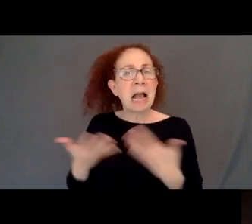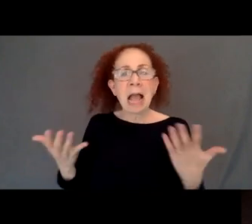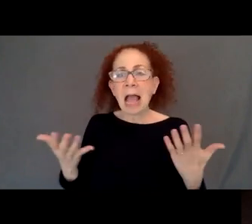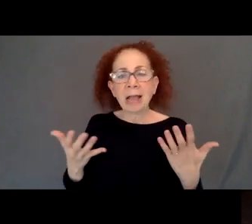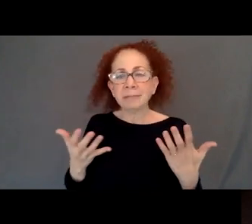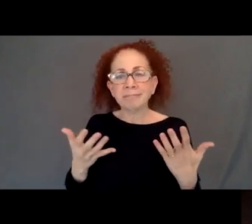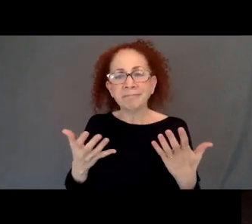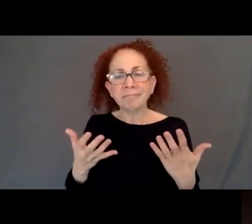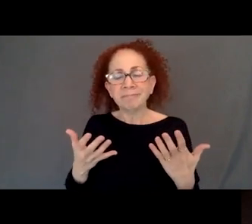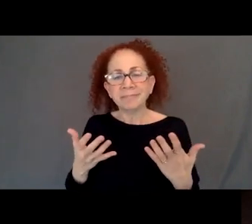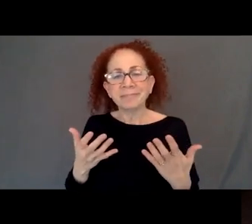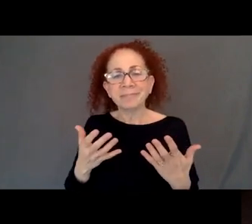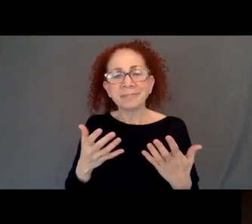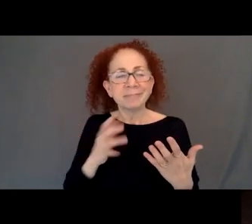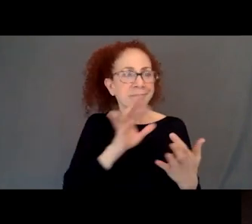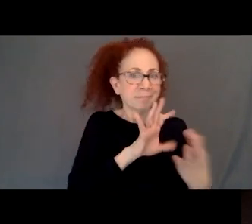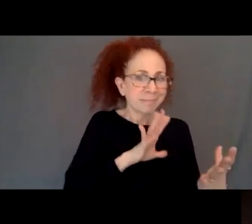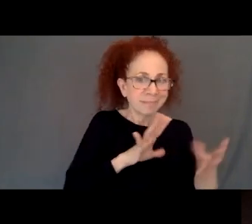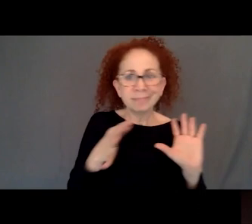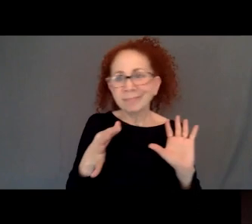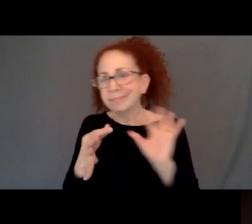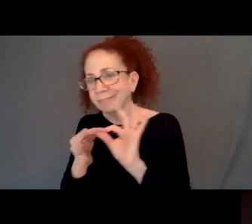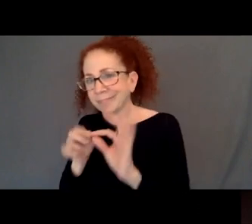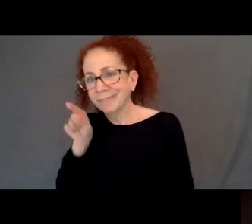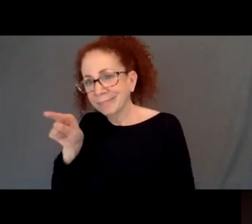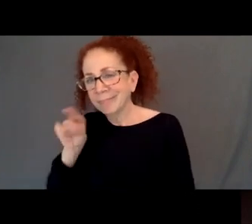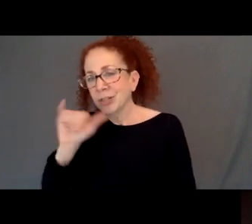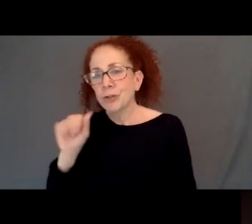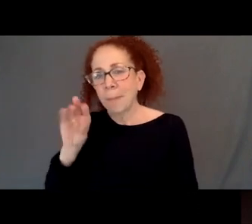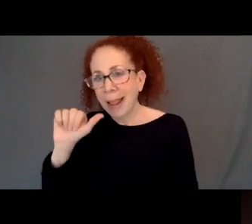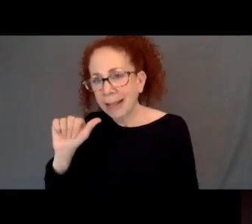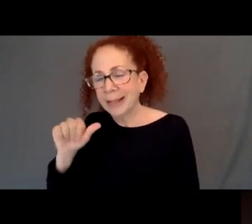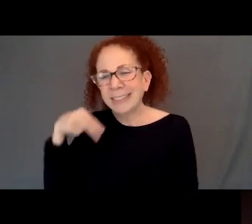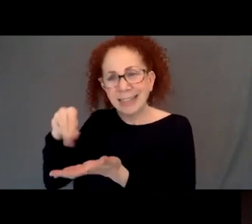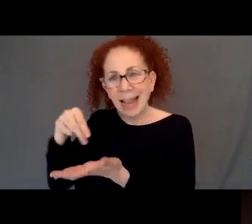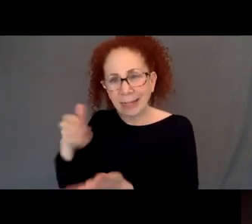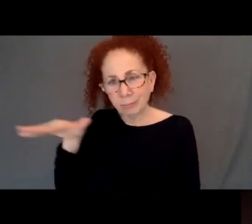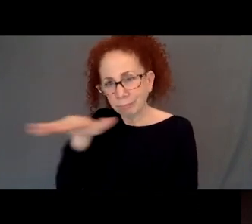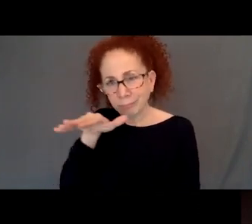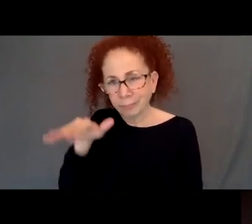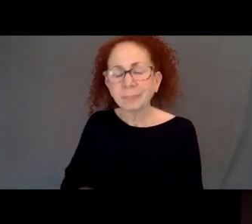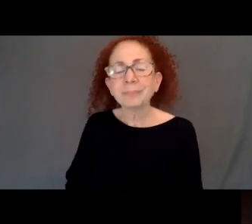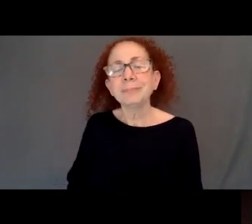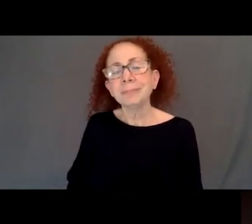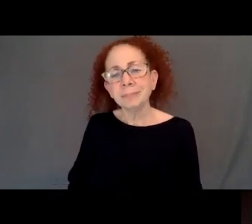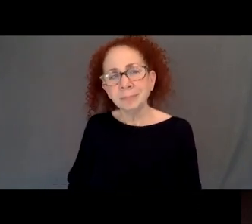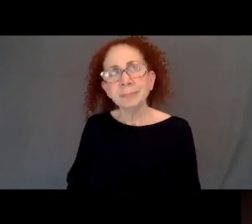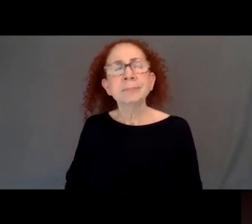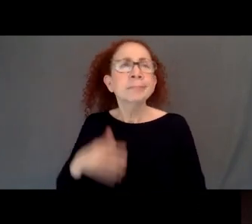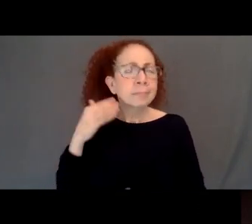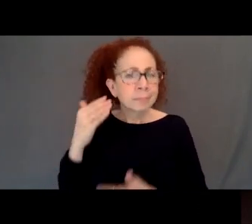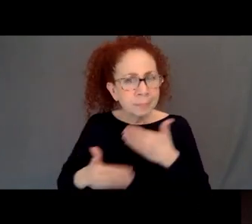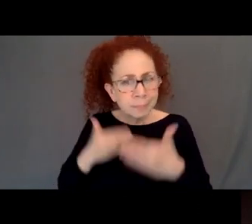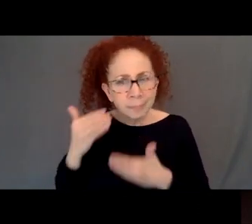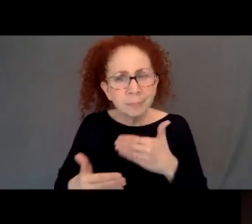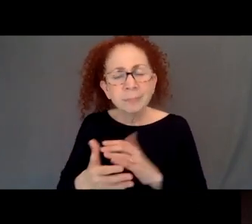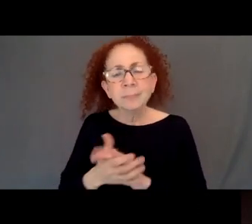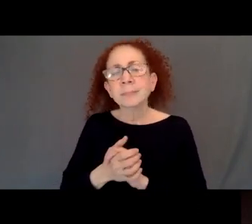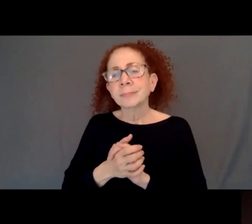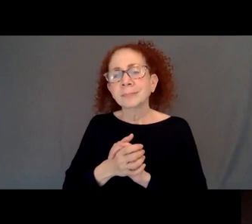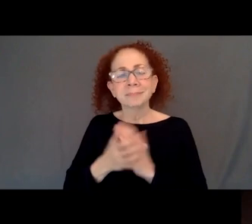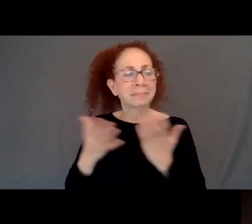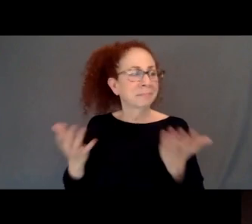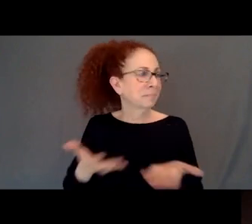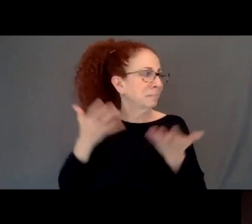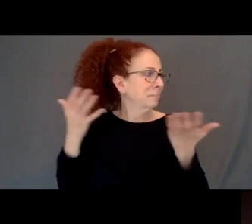that dance scene, but I was in the dance scene in Jamaica. And then eventually, you know,